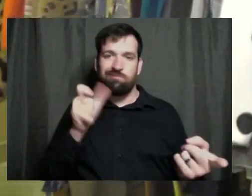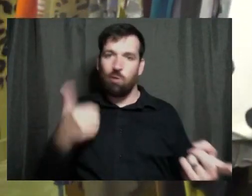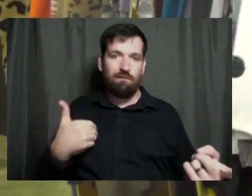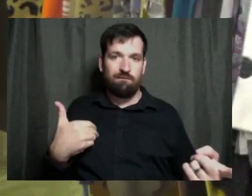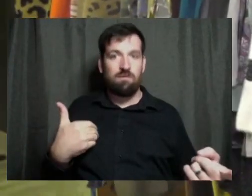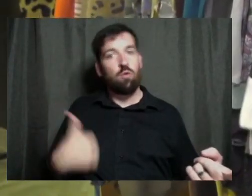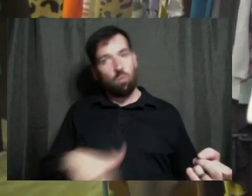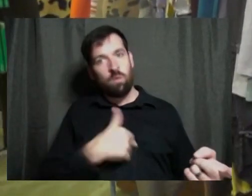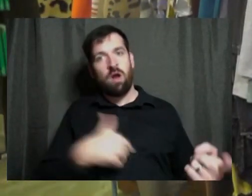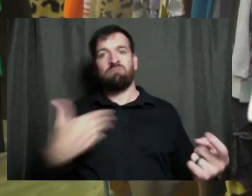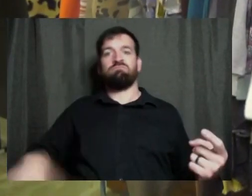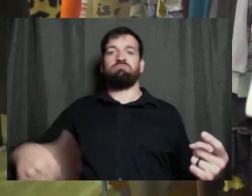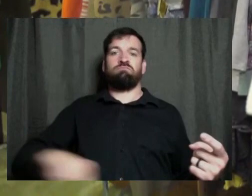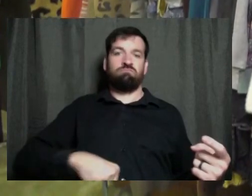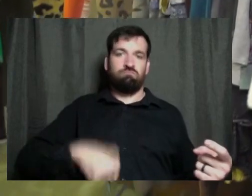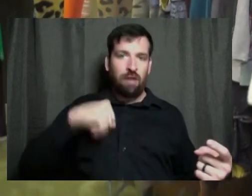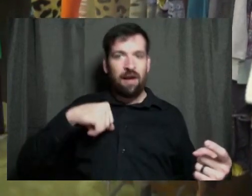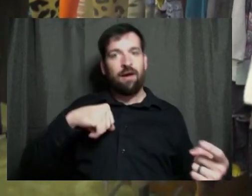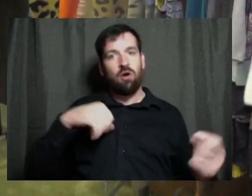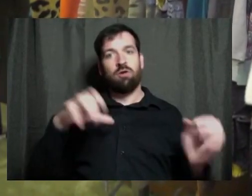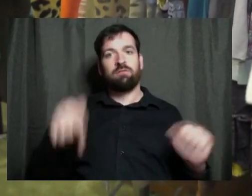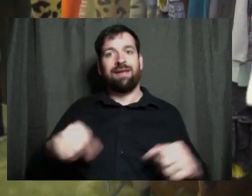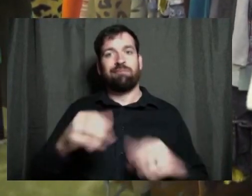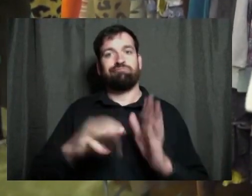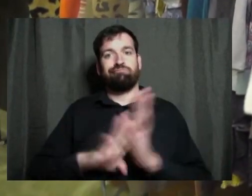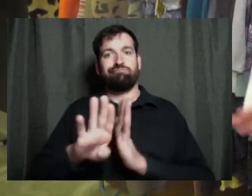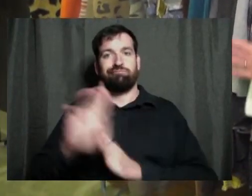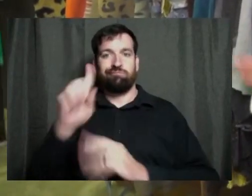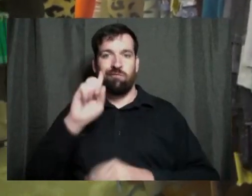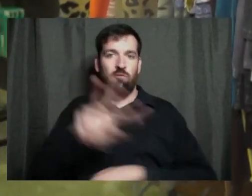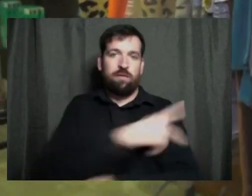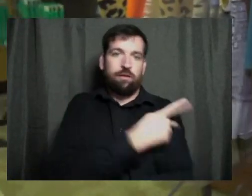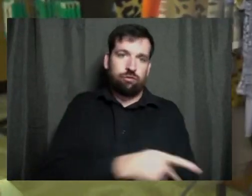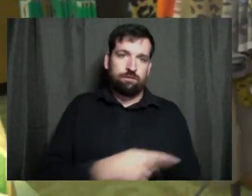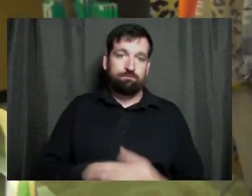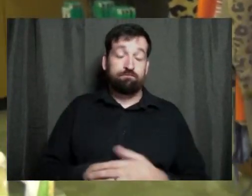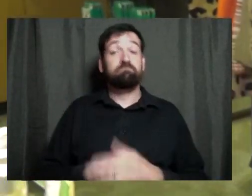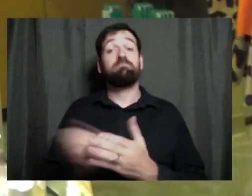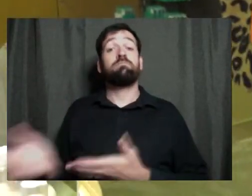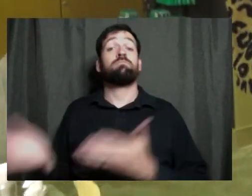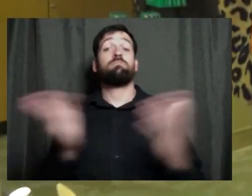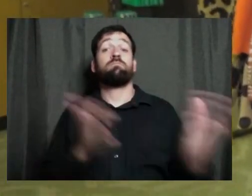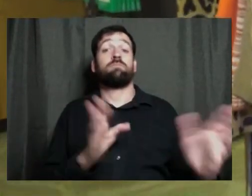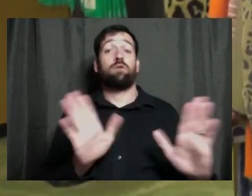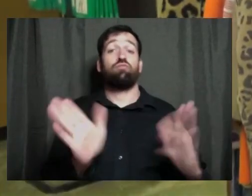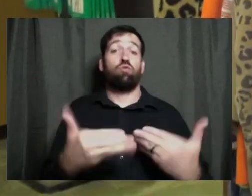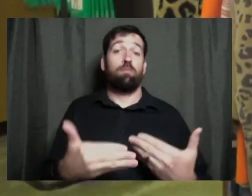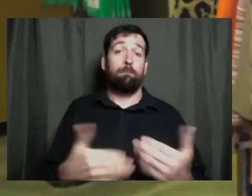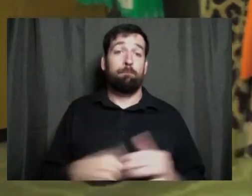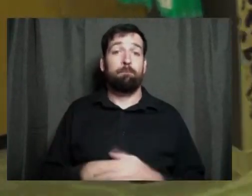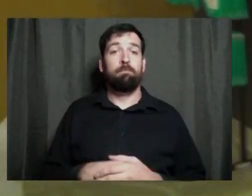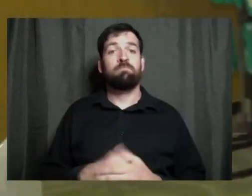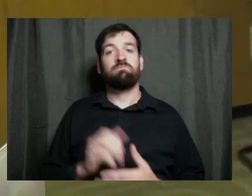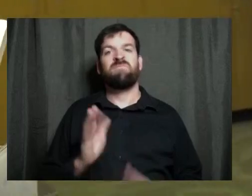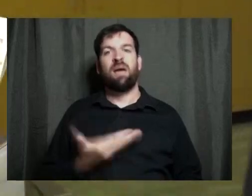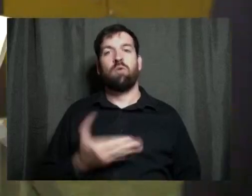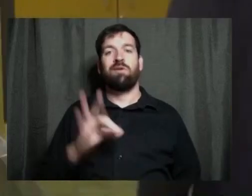that we was able to put that together for our patients. Now, the next room we're going into is our fitting room.